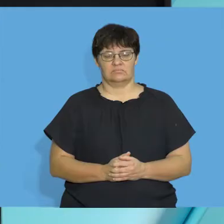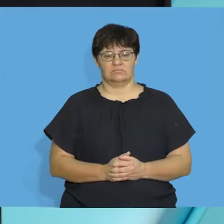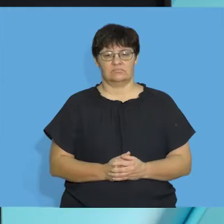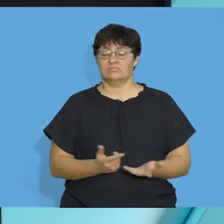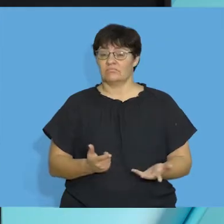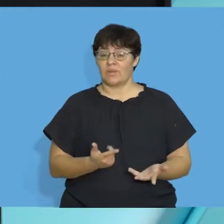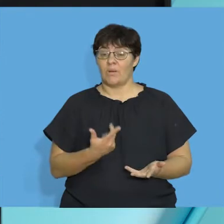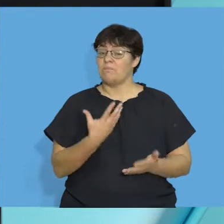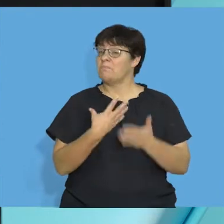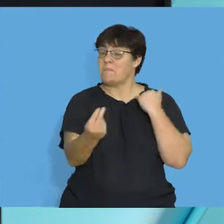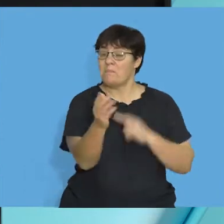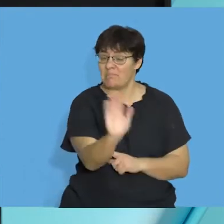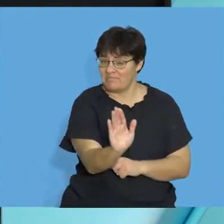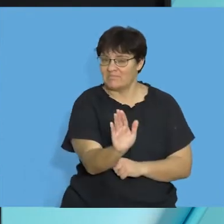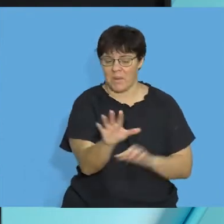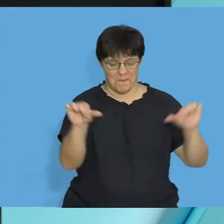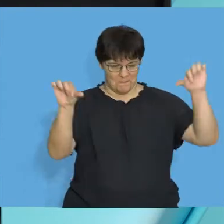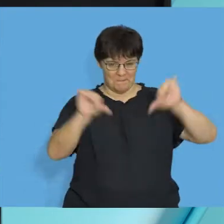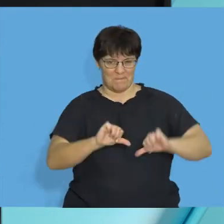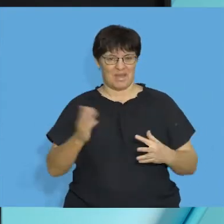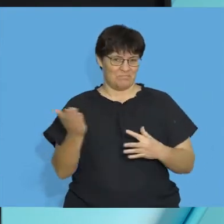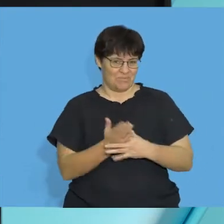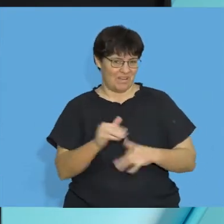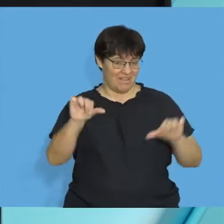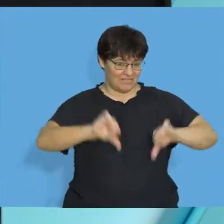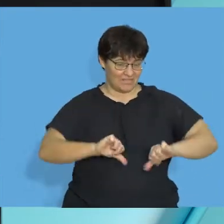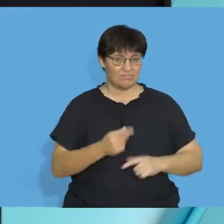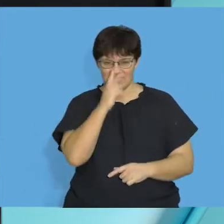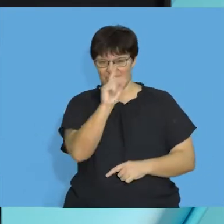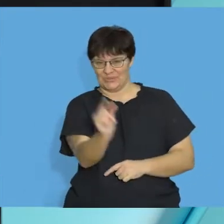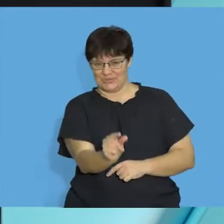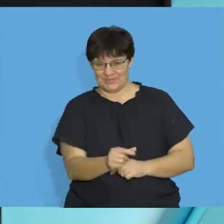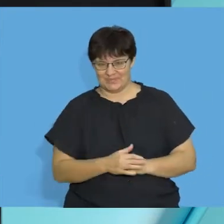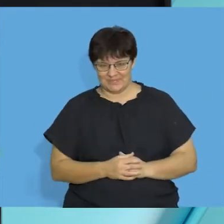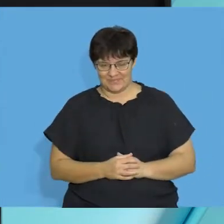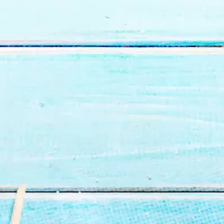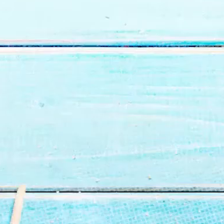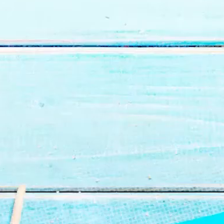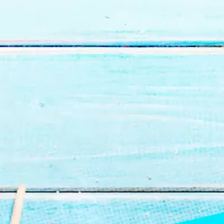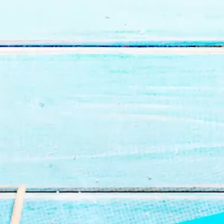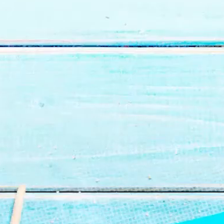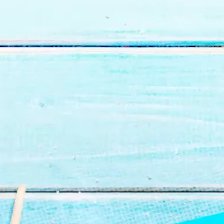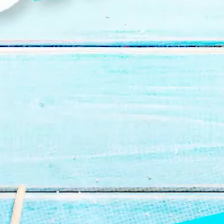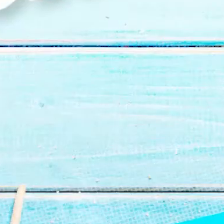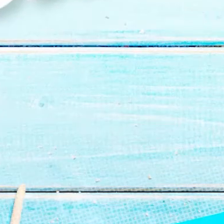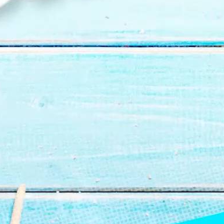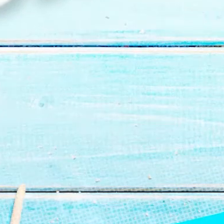Don't go away. We'll be right back. Take a short break, and we'll see you soon.